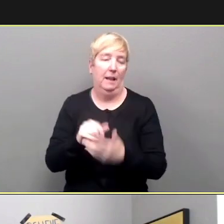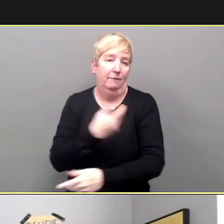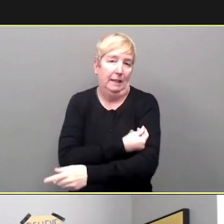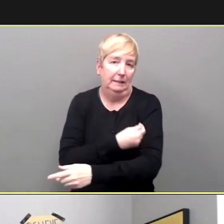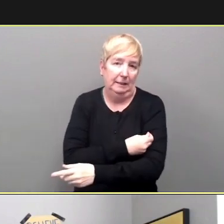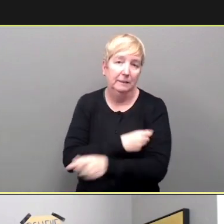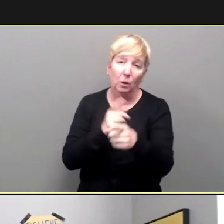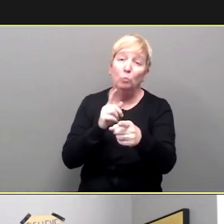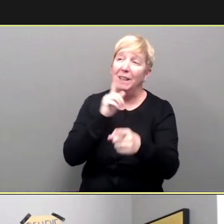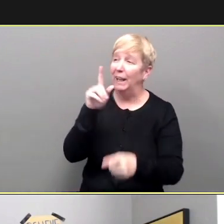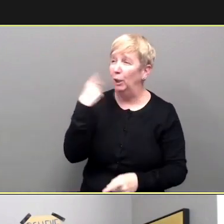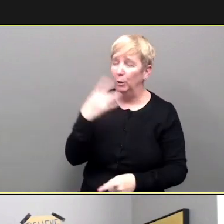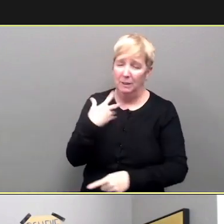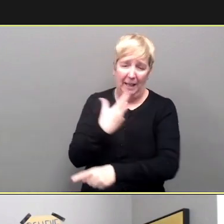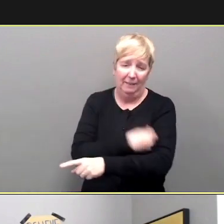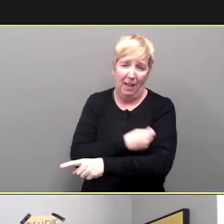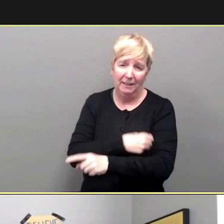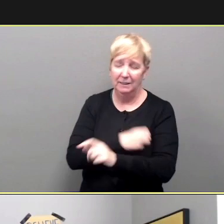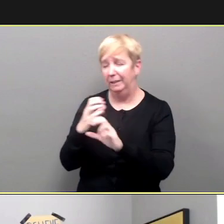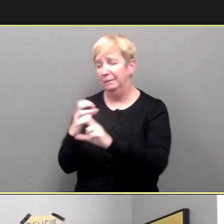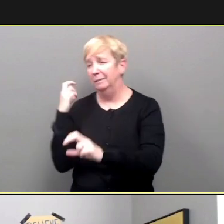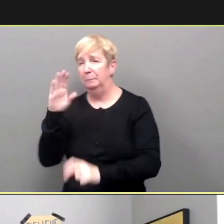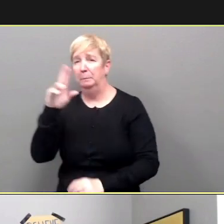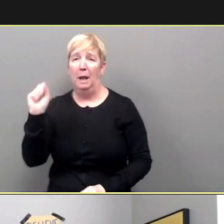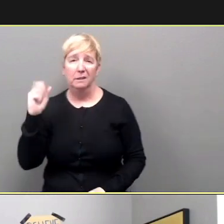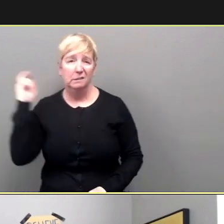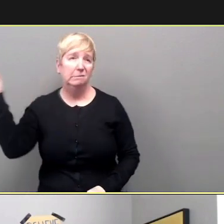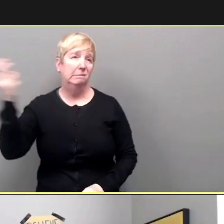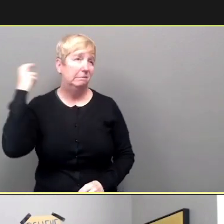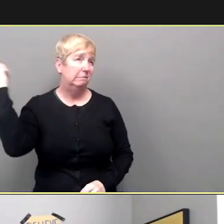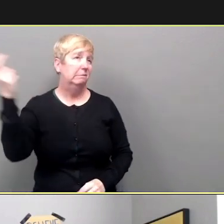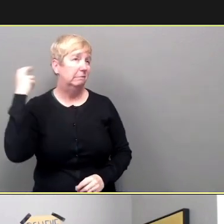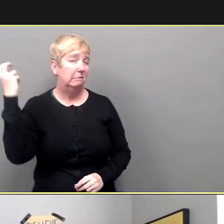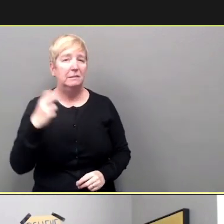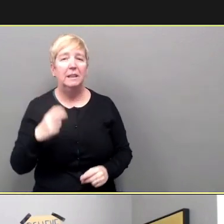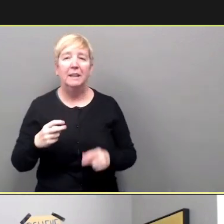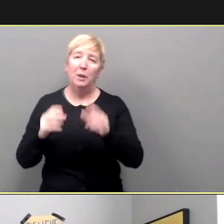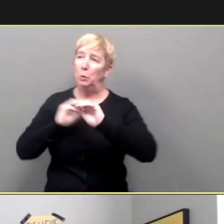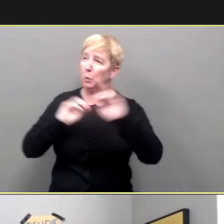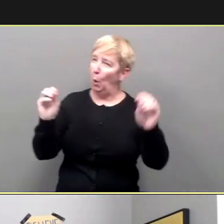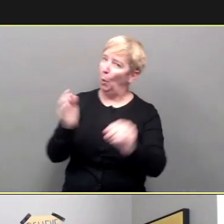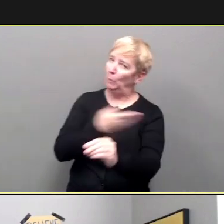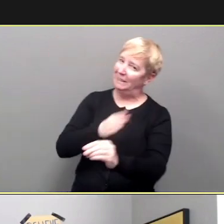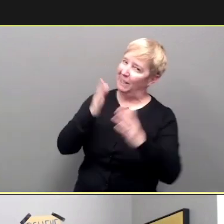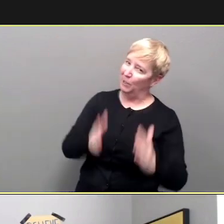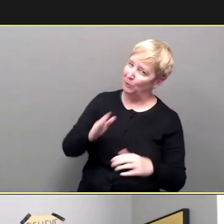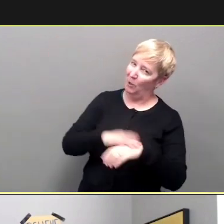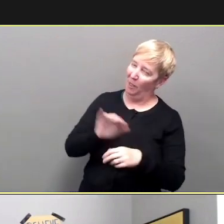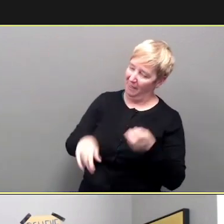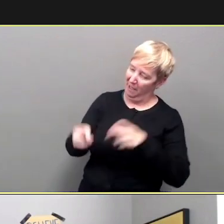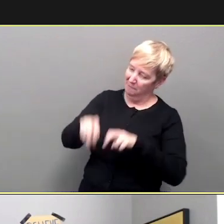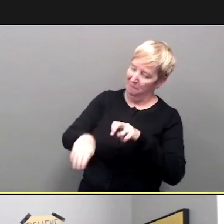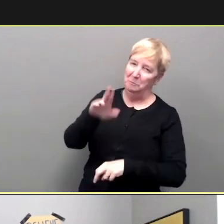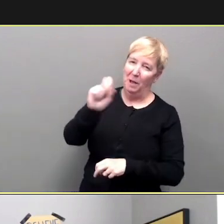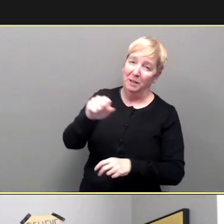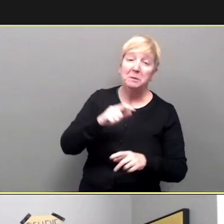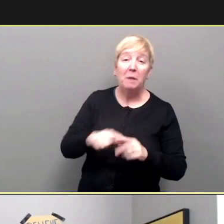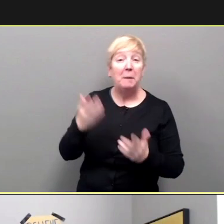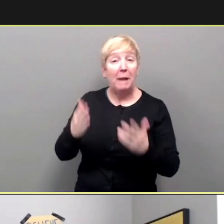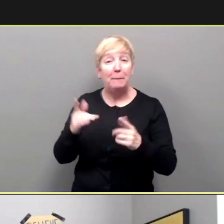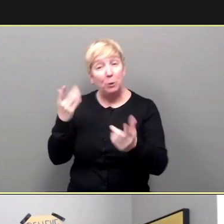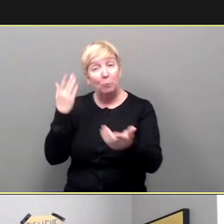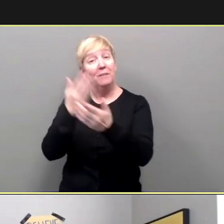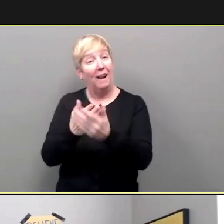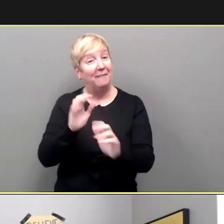vaccine tour bus. So it's kind of going to be like that. Maybe no singers, but hopefully you guys can bring some singing to it. The